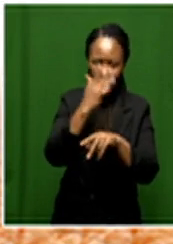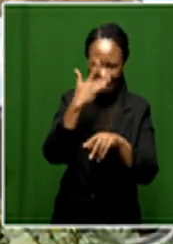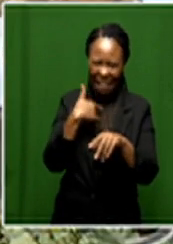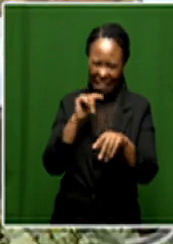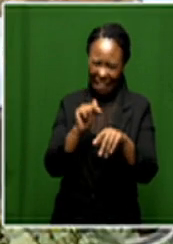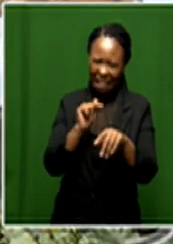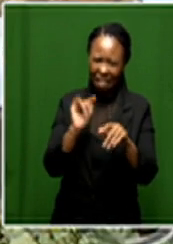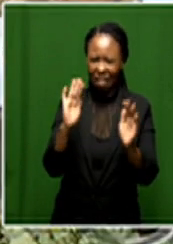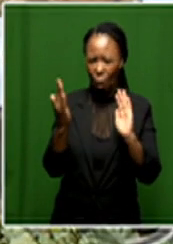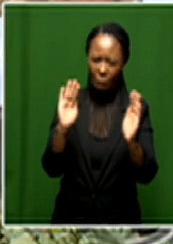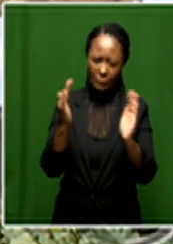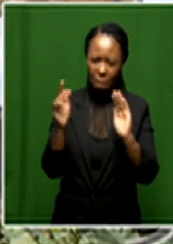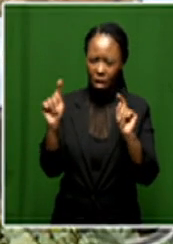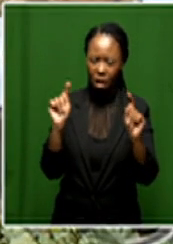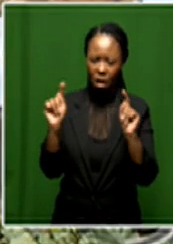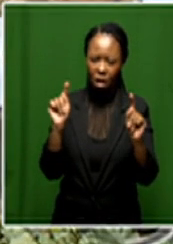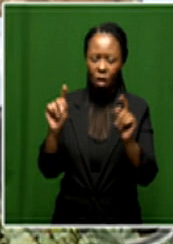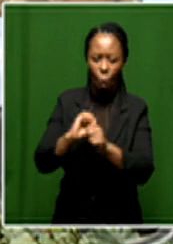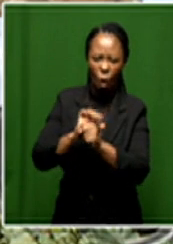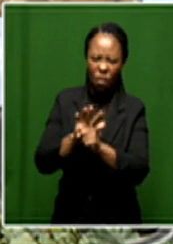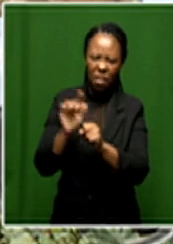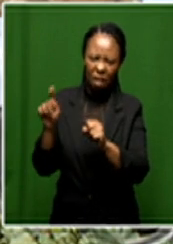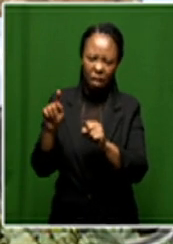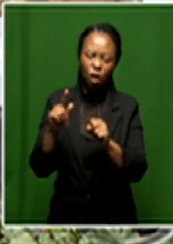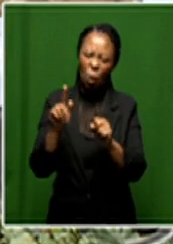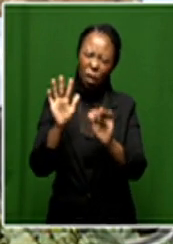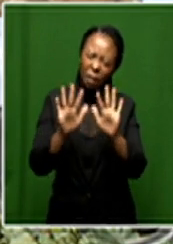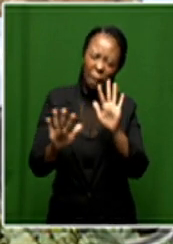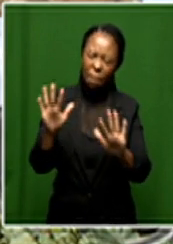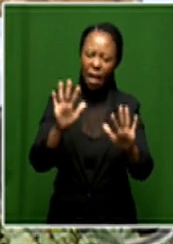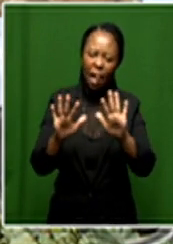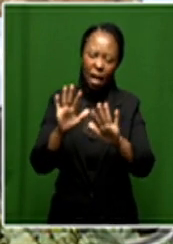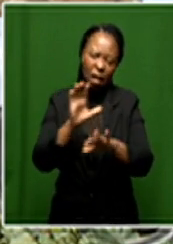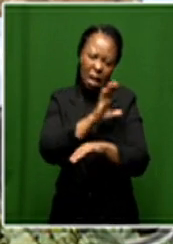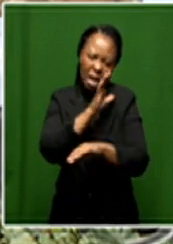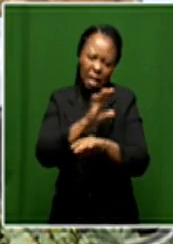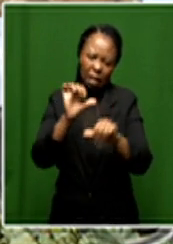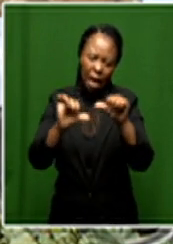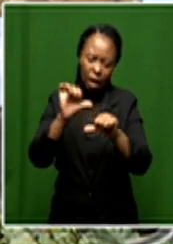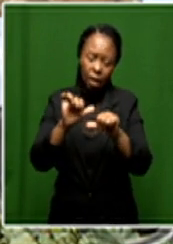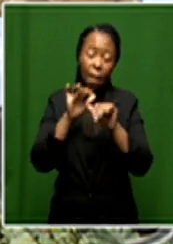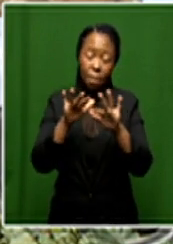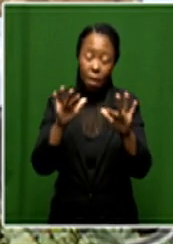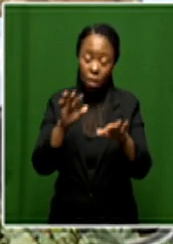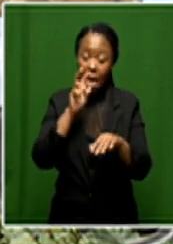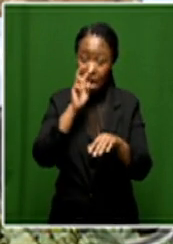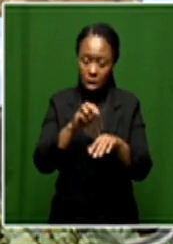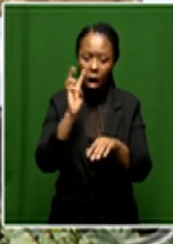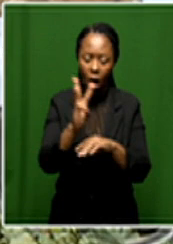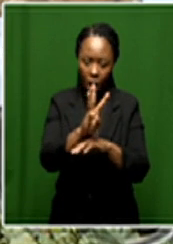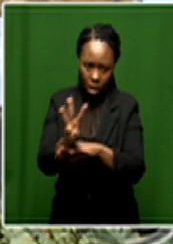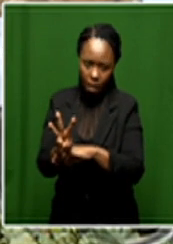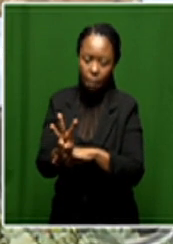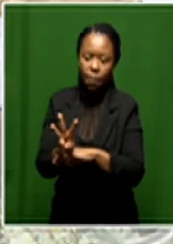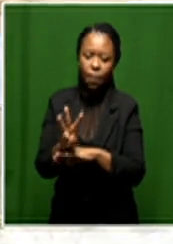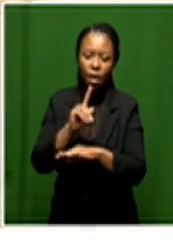to have similar clinical signs. So people need to be careful as we go